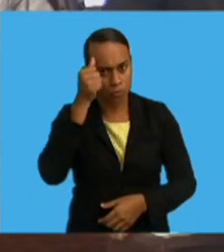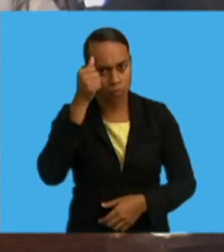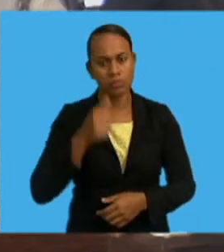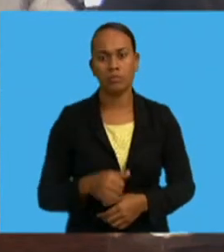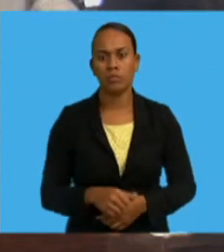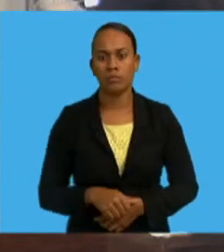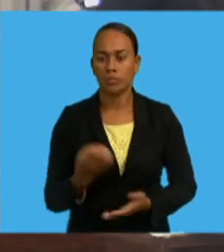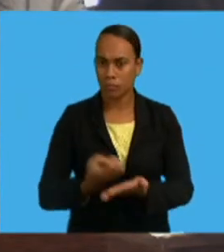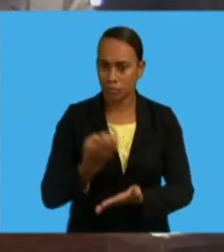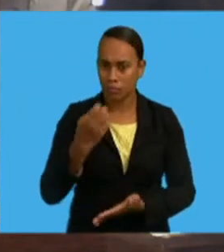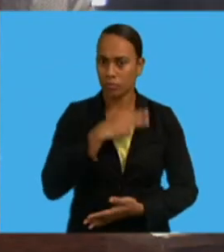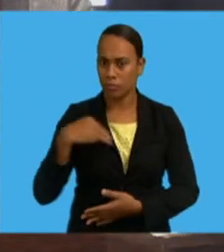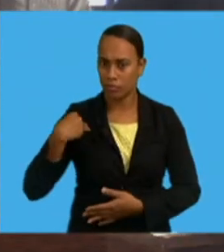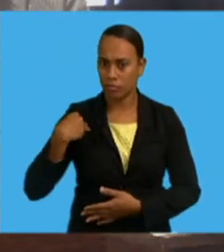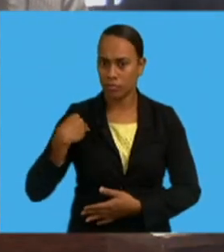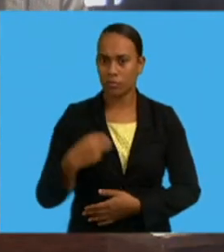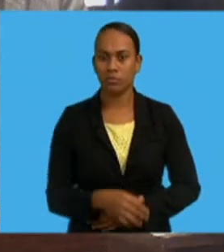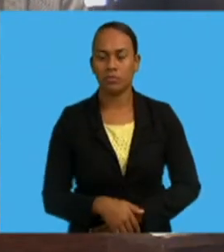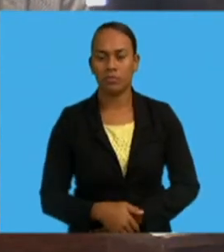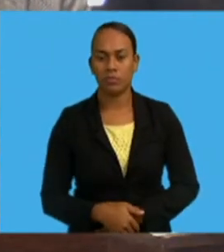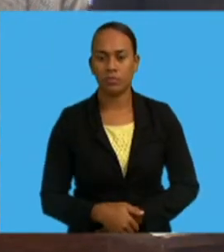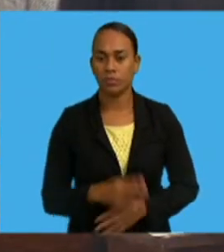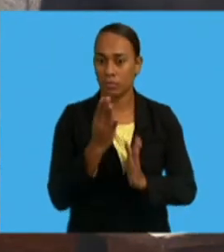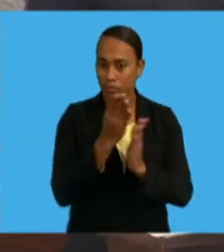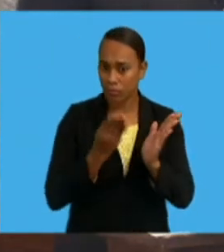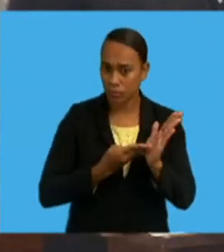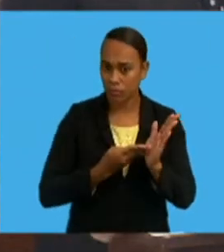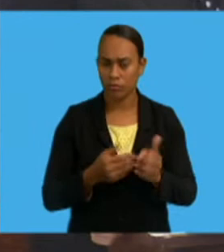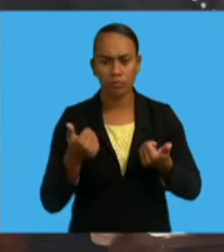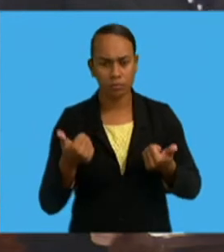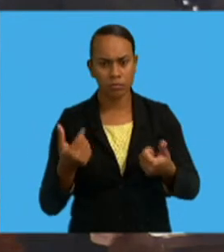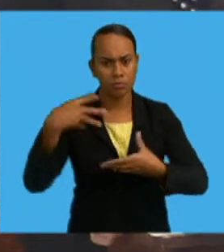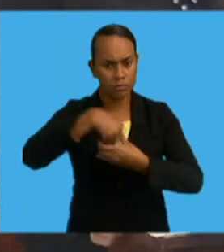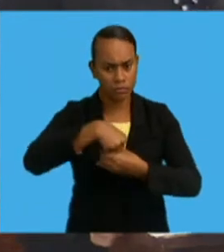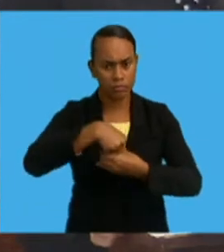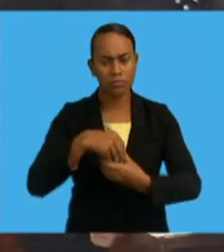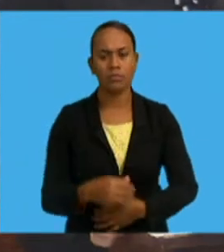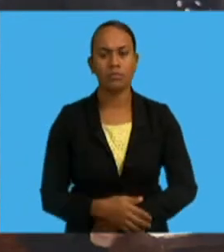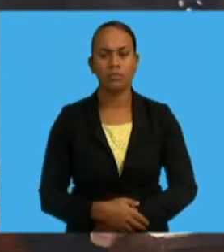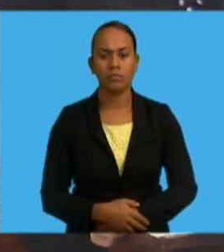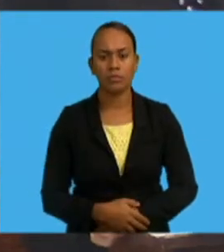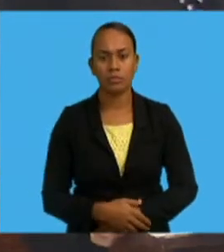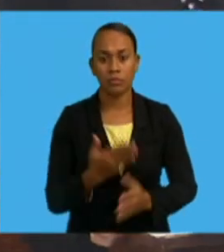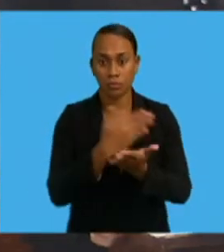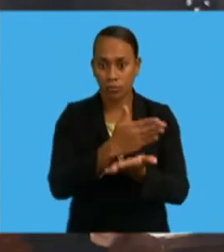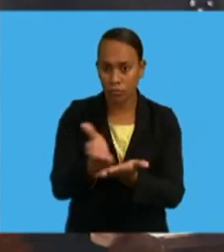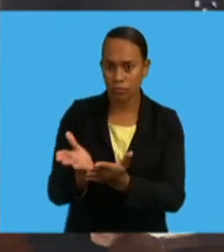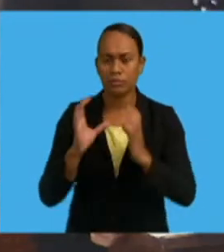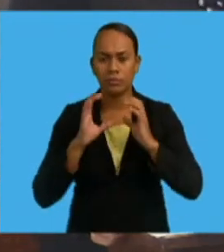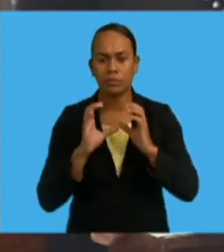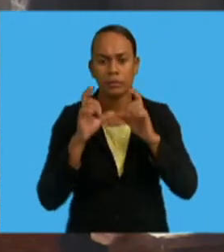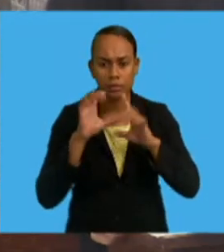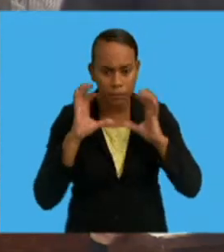Christmas came early through this budget. Christmas, Madam Speaker, is a time of sharing joys and brings